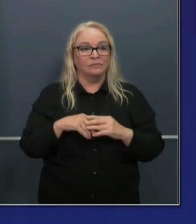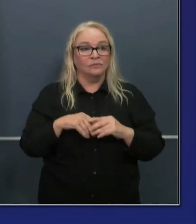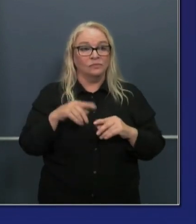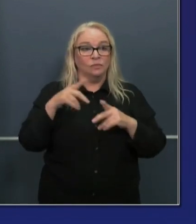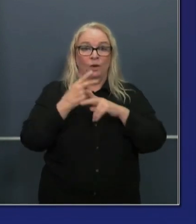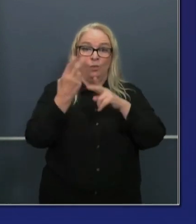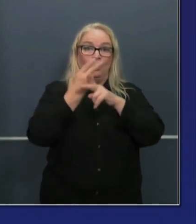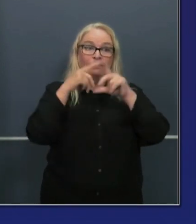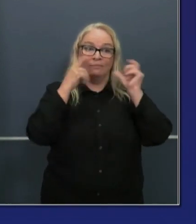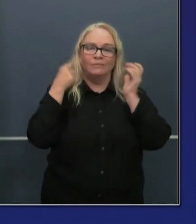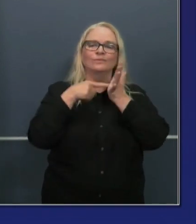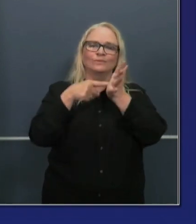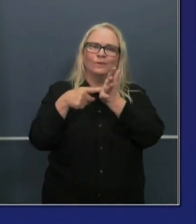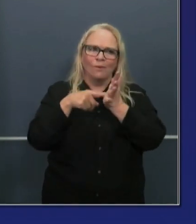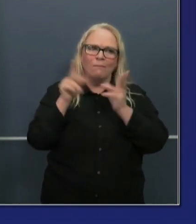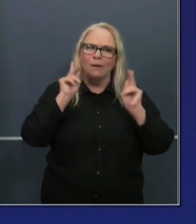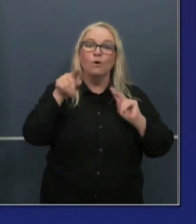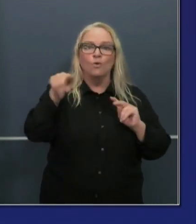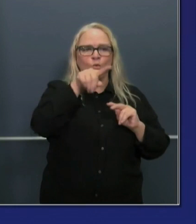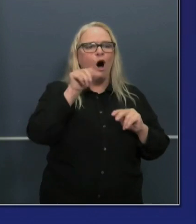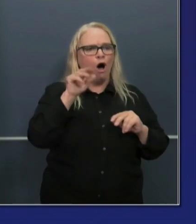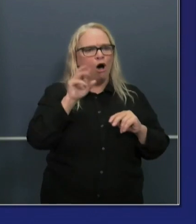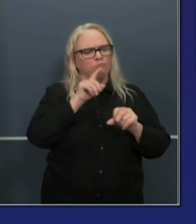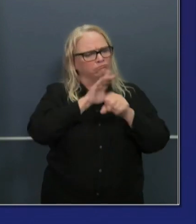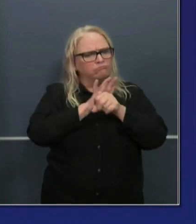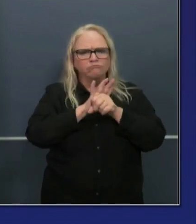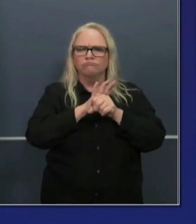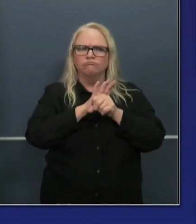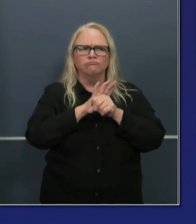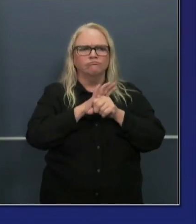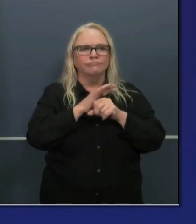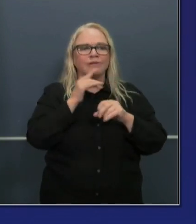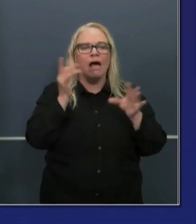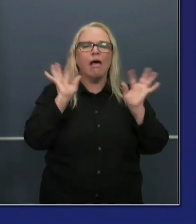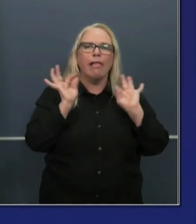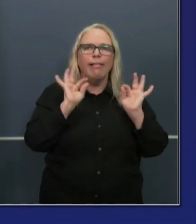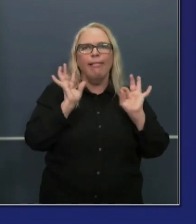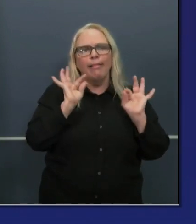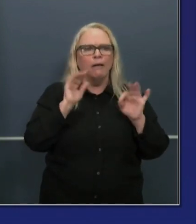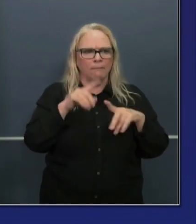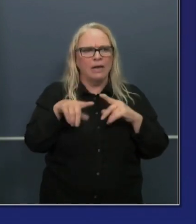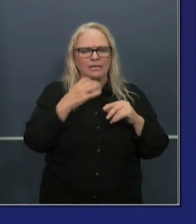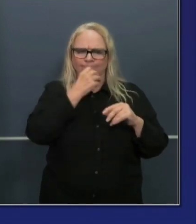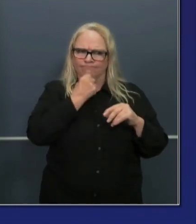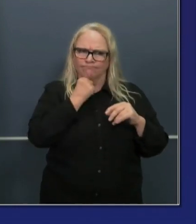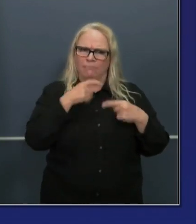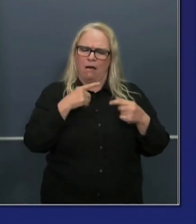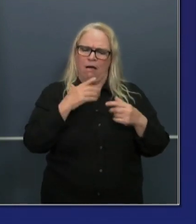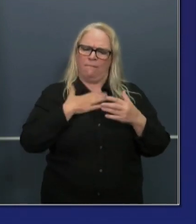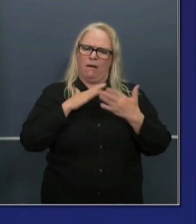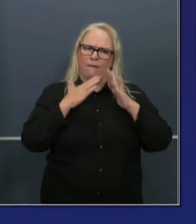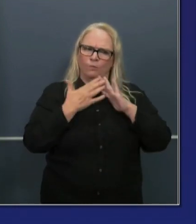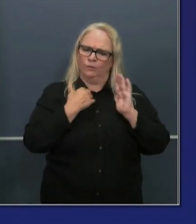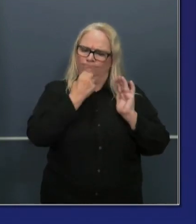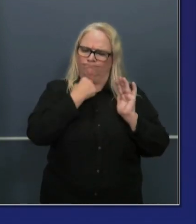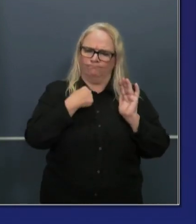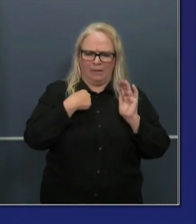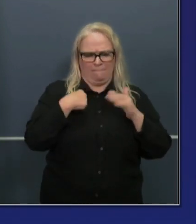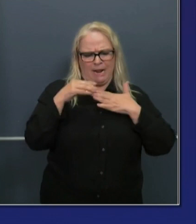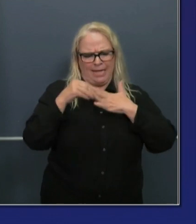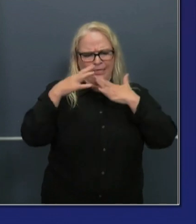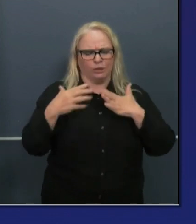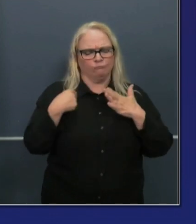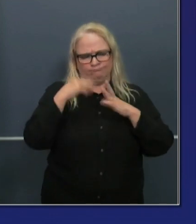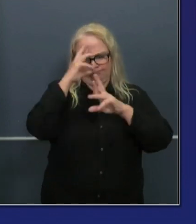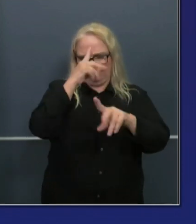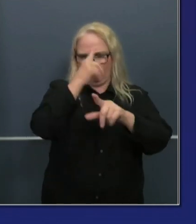message. It shows that you're committed, not just interested, to the health of your community, that you're a leader. And so, again, to all the